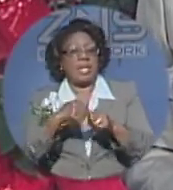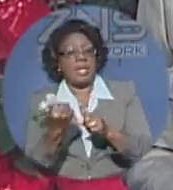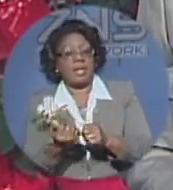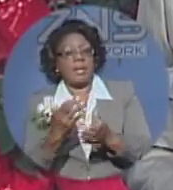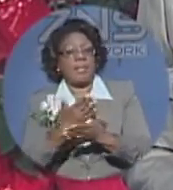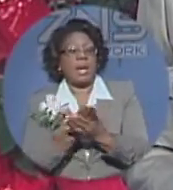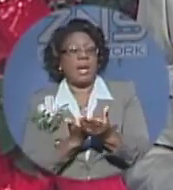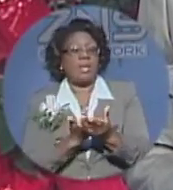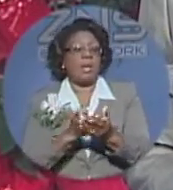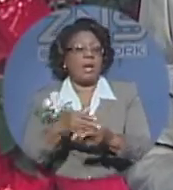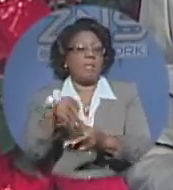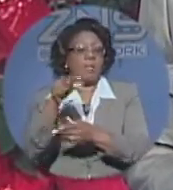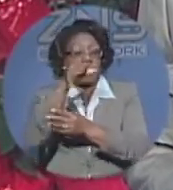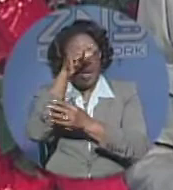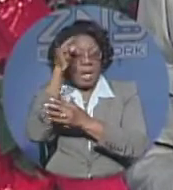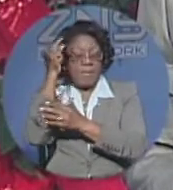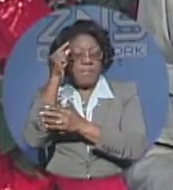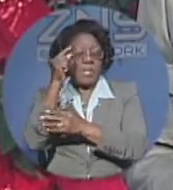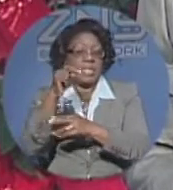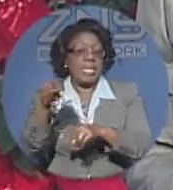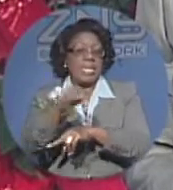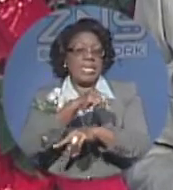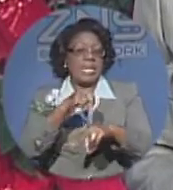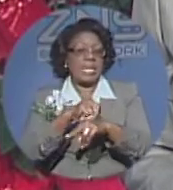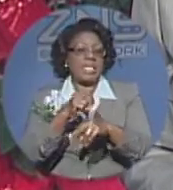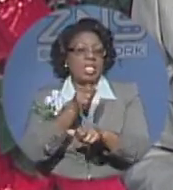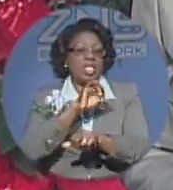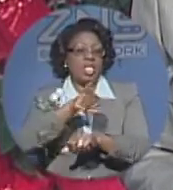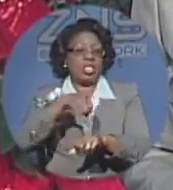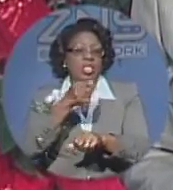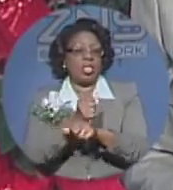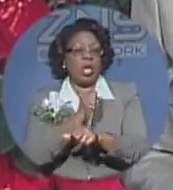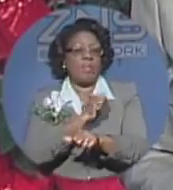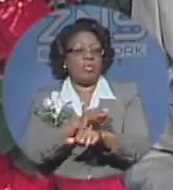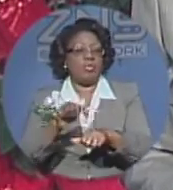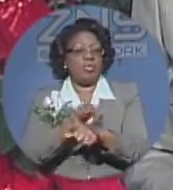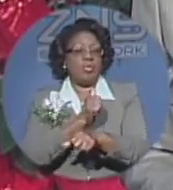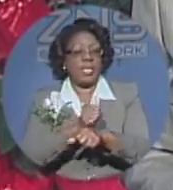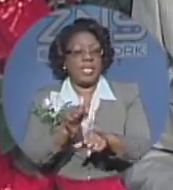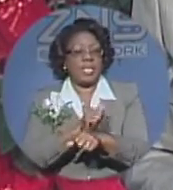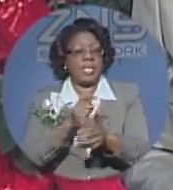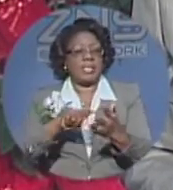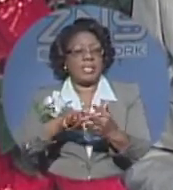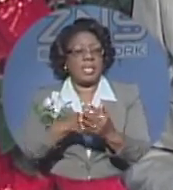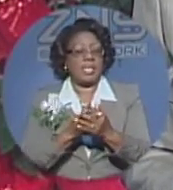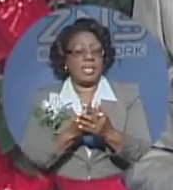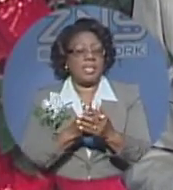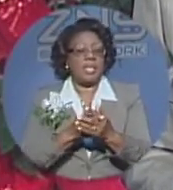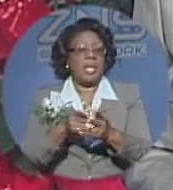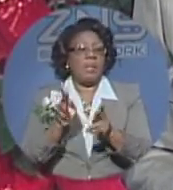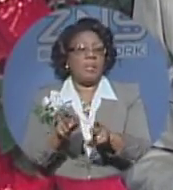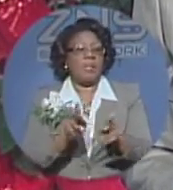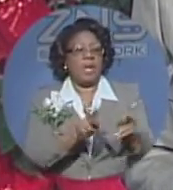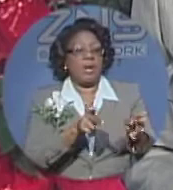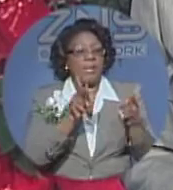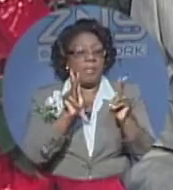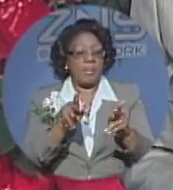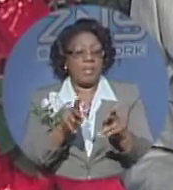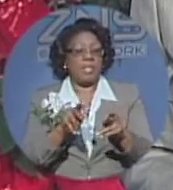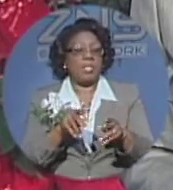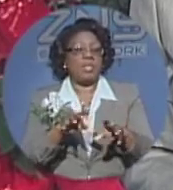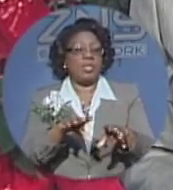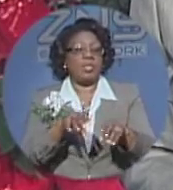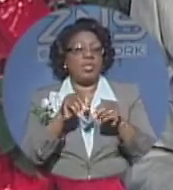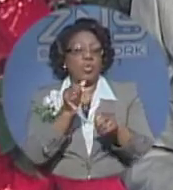government's National Job Skills Training Initiative has begun, preparing scores of Bahamians to take on careers in the healthcare sector. Today,